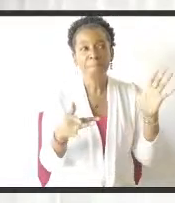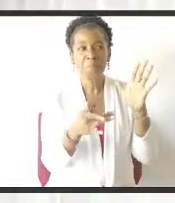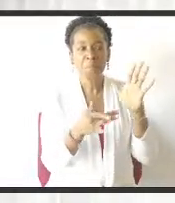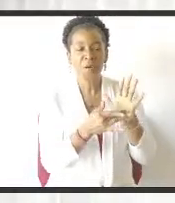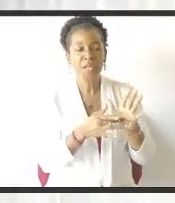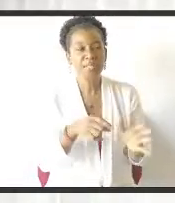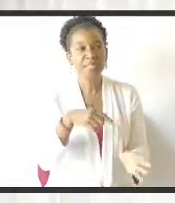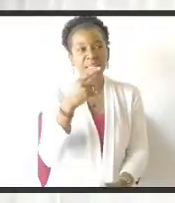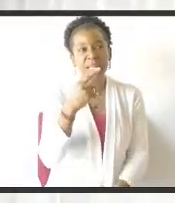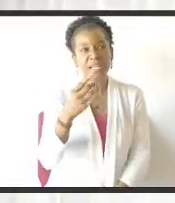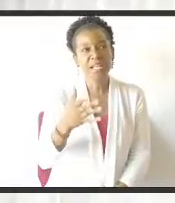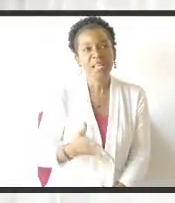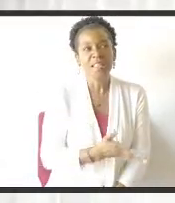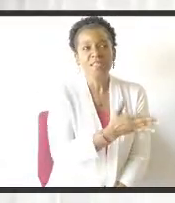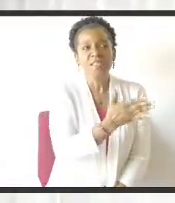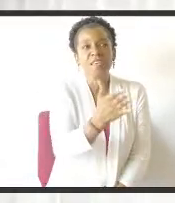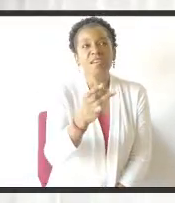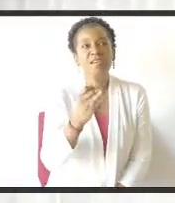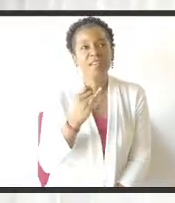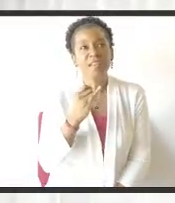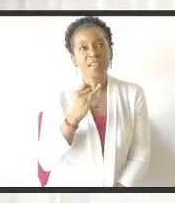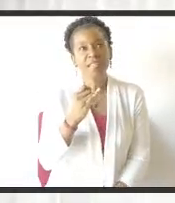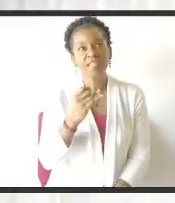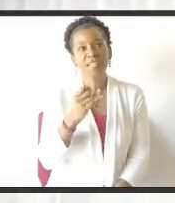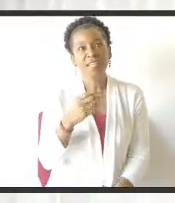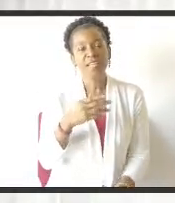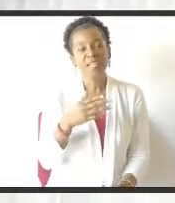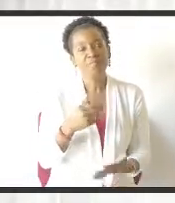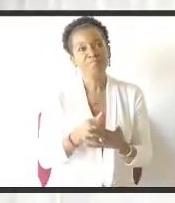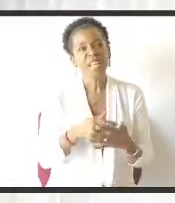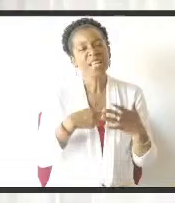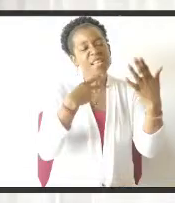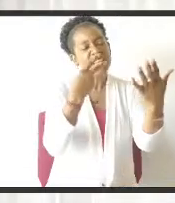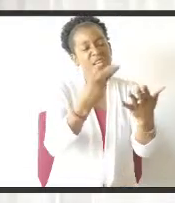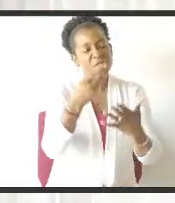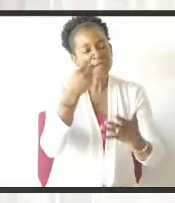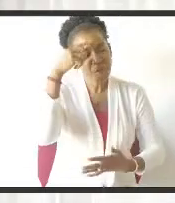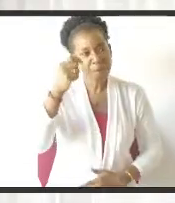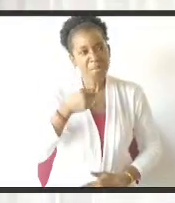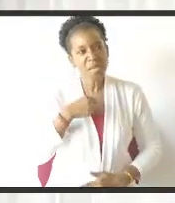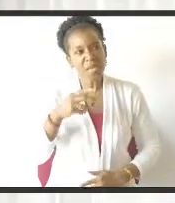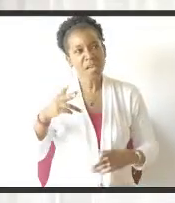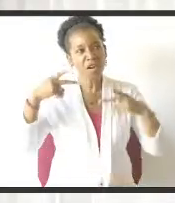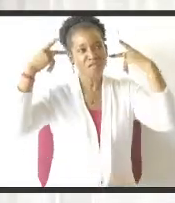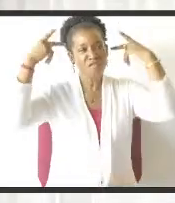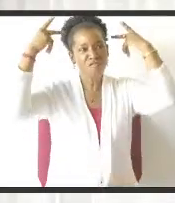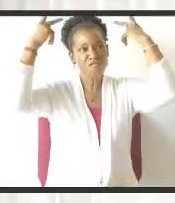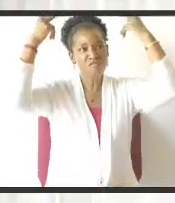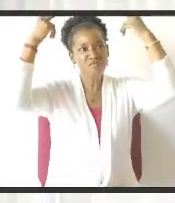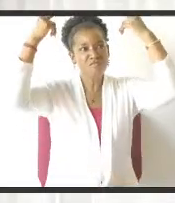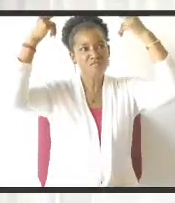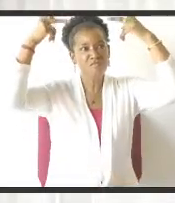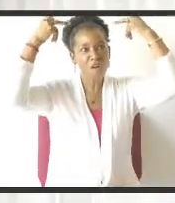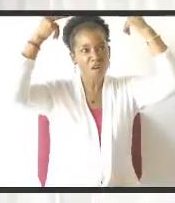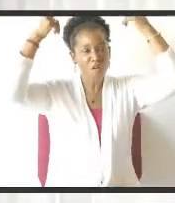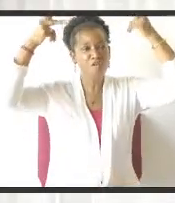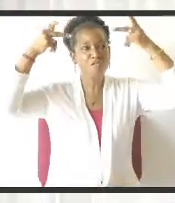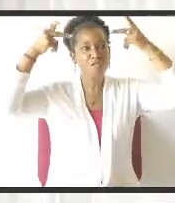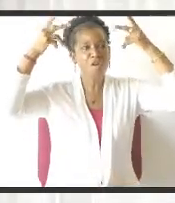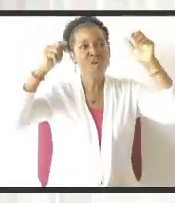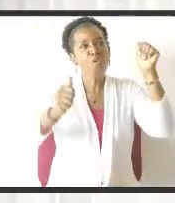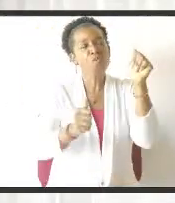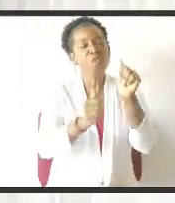a crown of righteousness, which the Lord, the righteous judge, shall give unto me on that